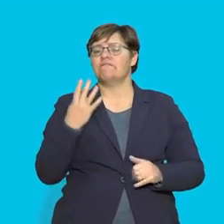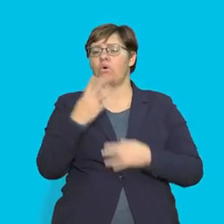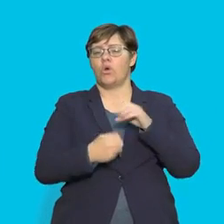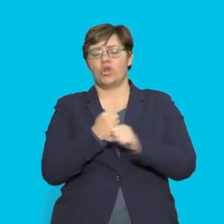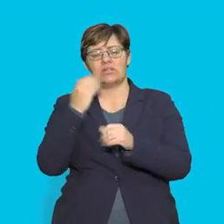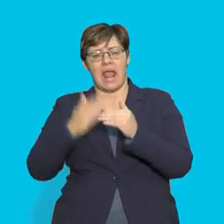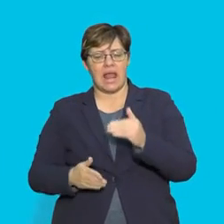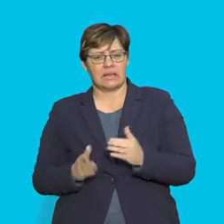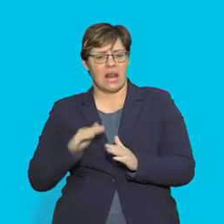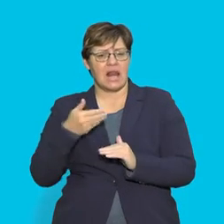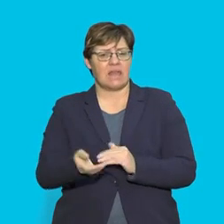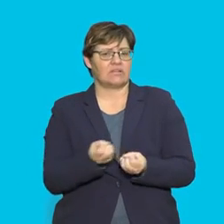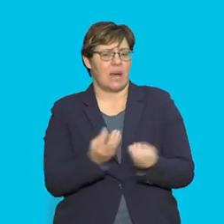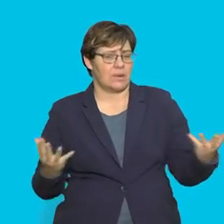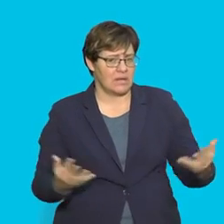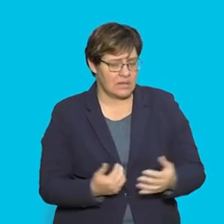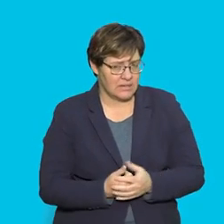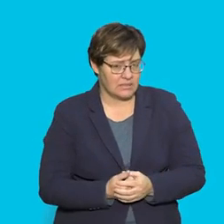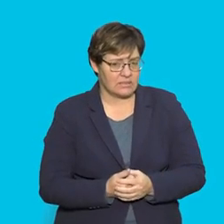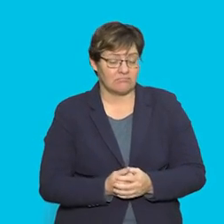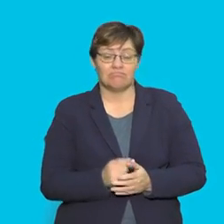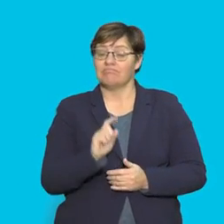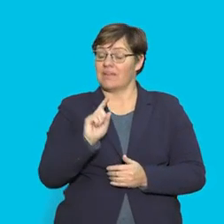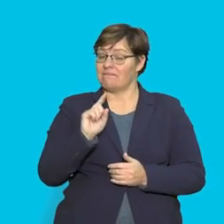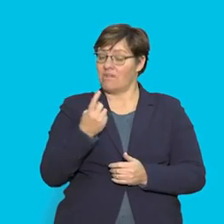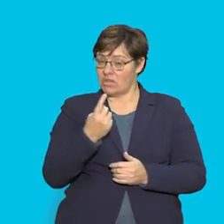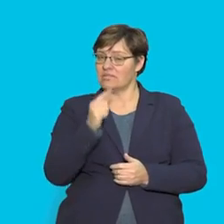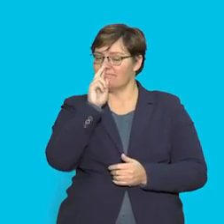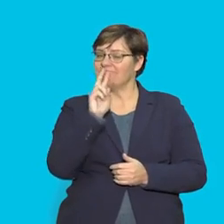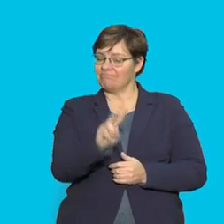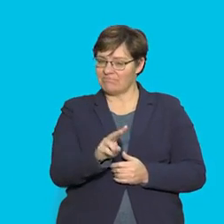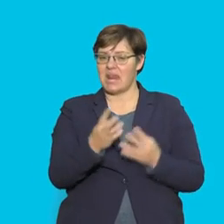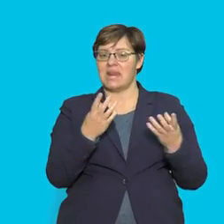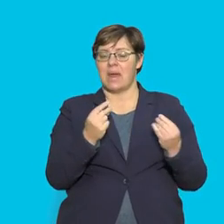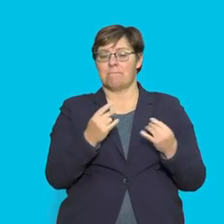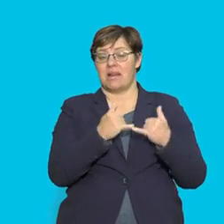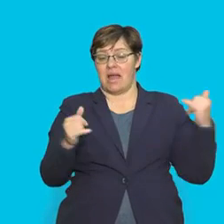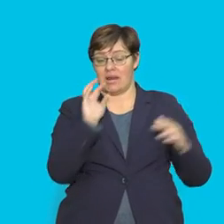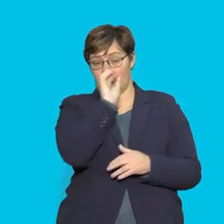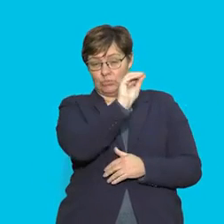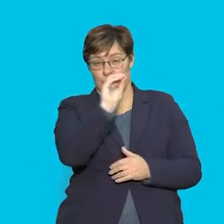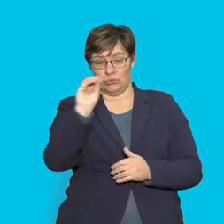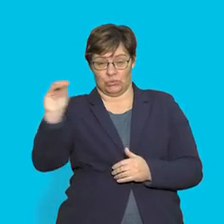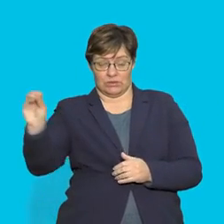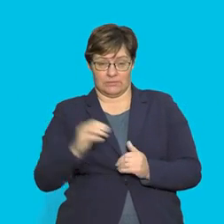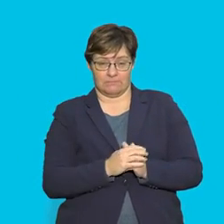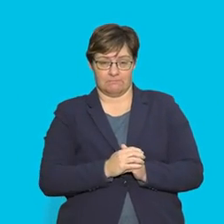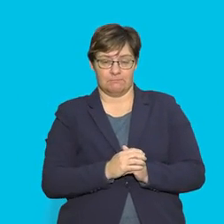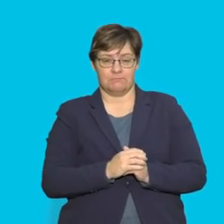the account at the end of 4 years? So I want us to try and paint this idea on a number line,